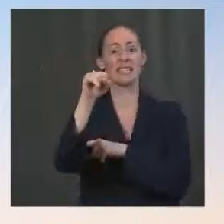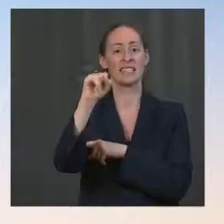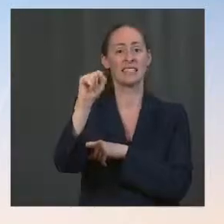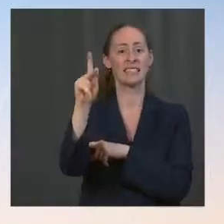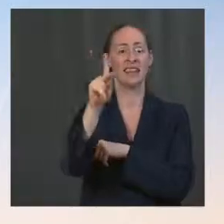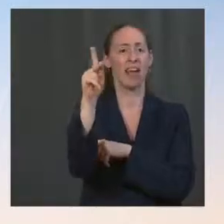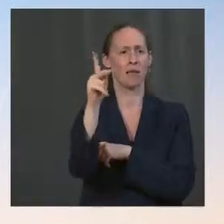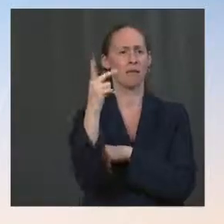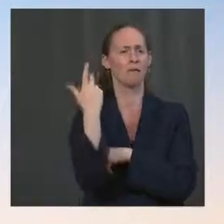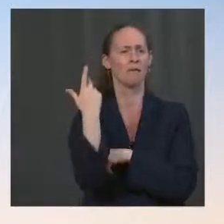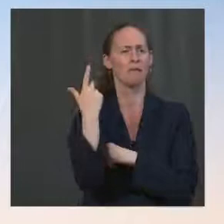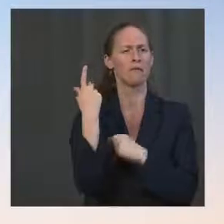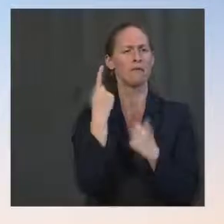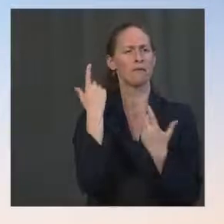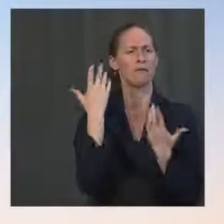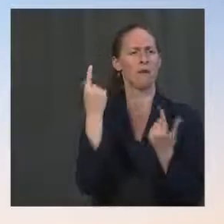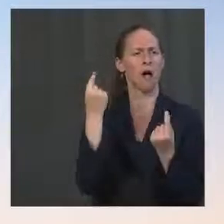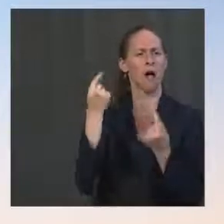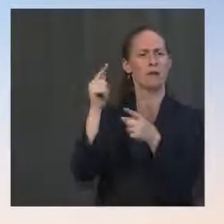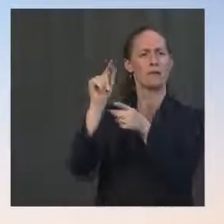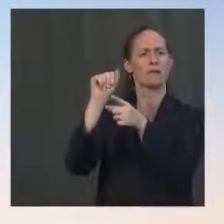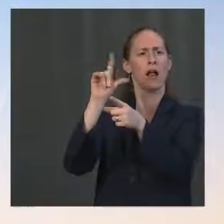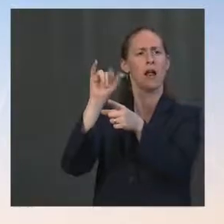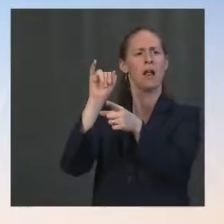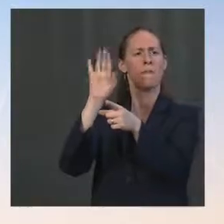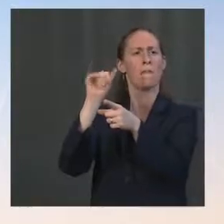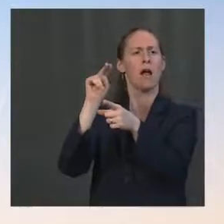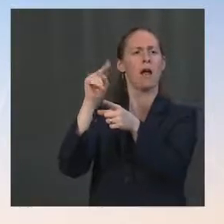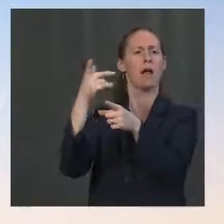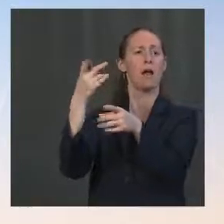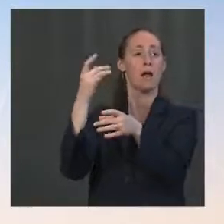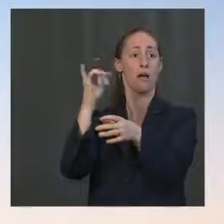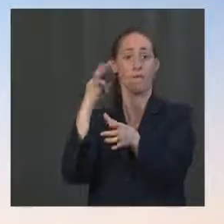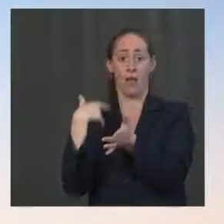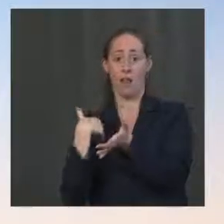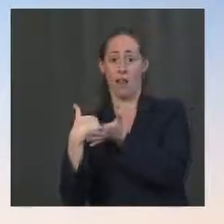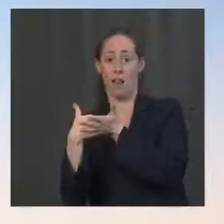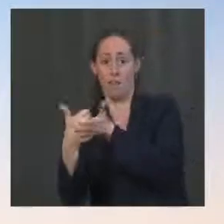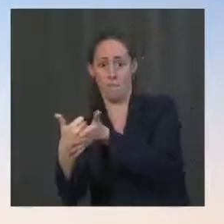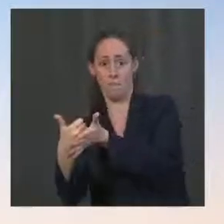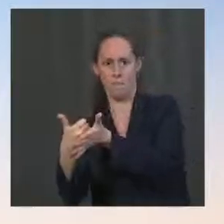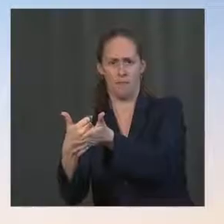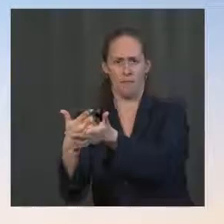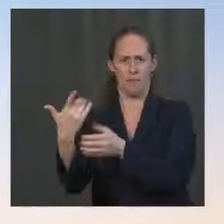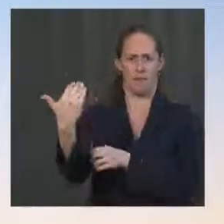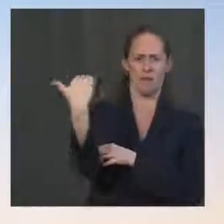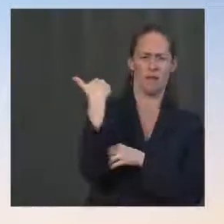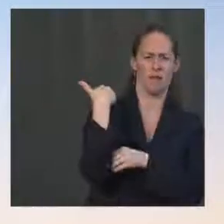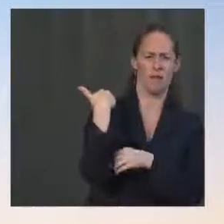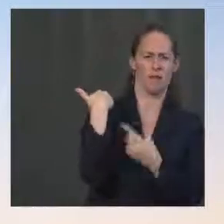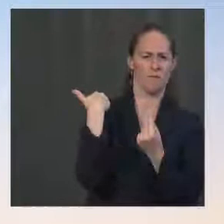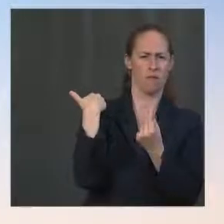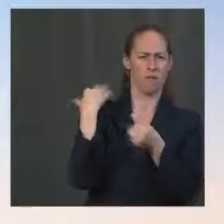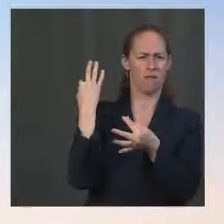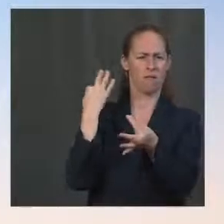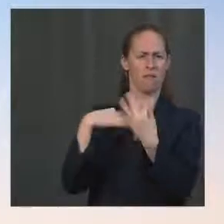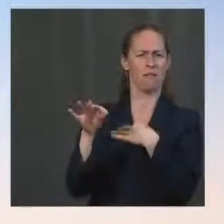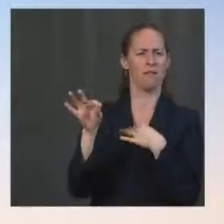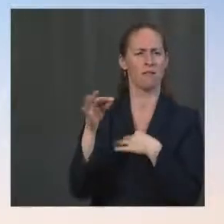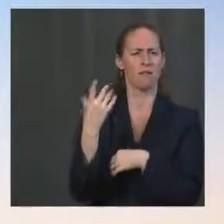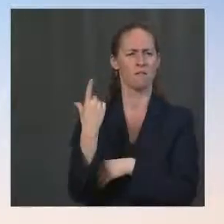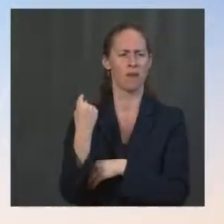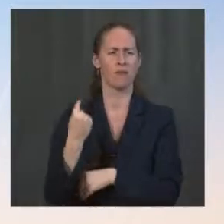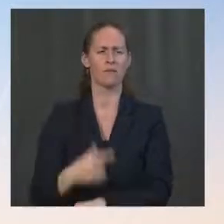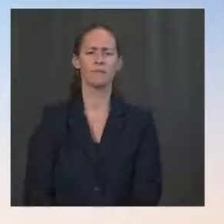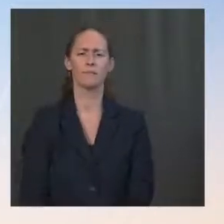in return? Are they asking for recognition? Are they asking for an embassy to be put back there? What's their kind of big ask? I think I should be really